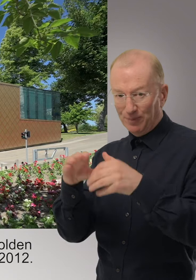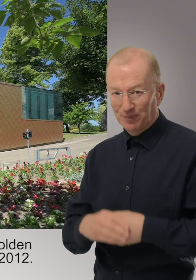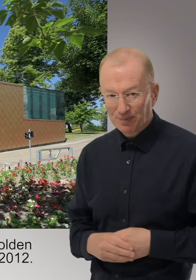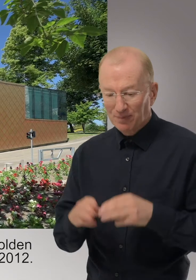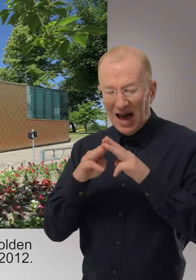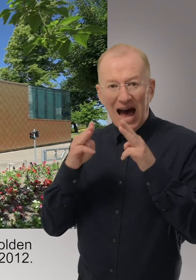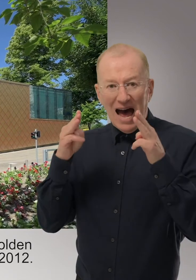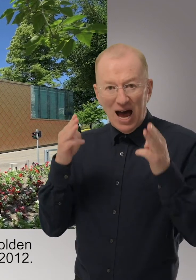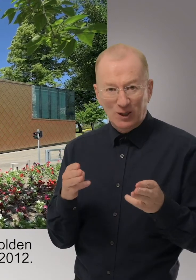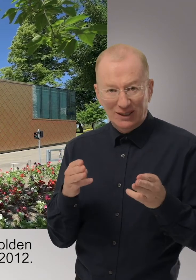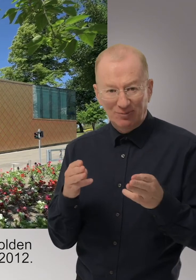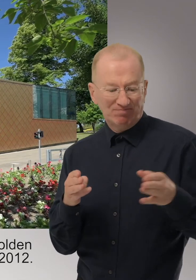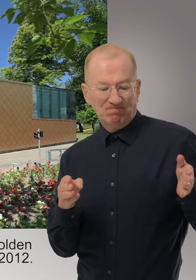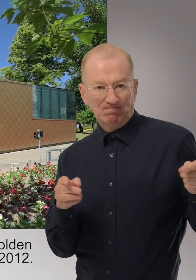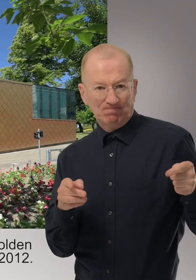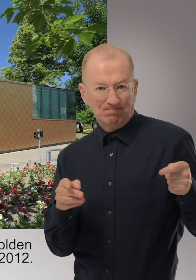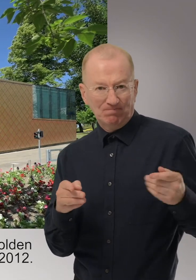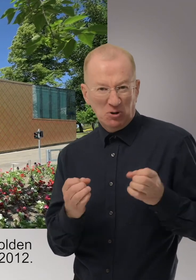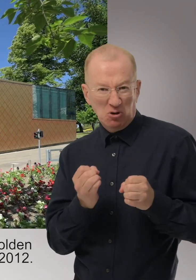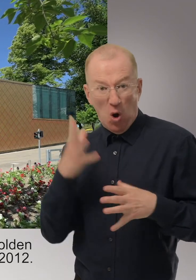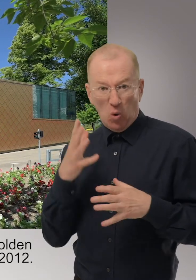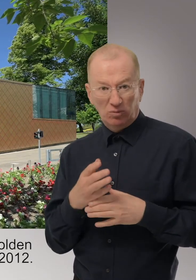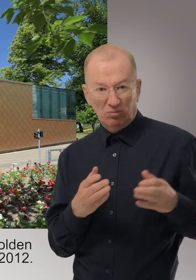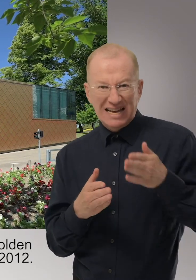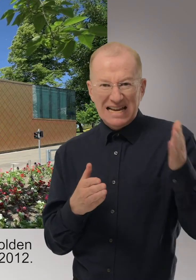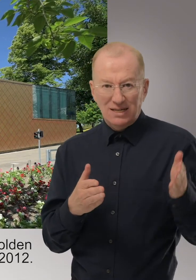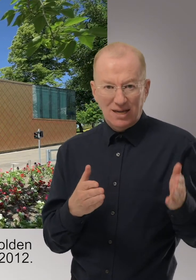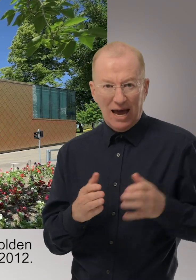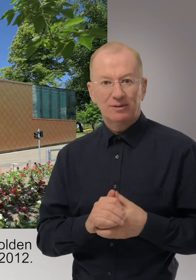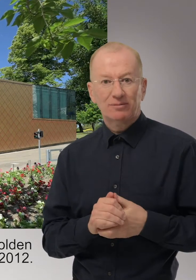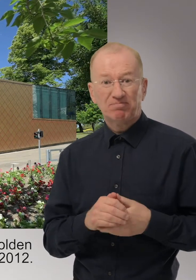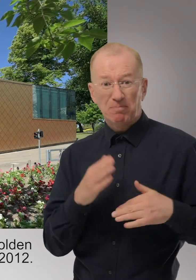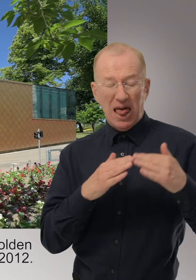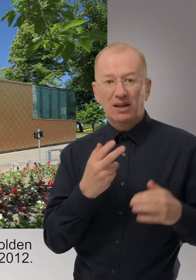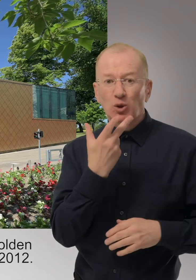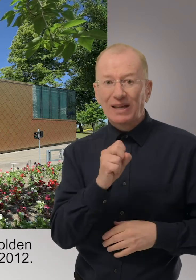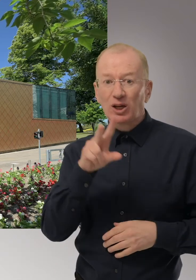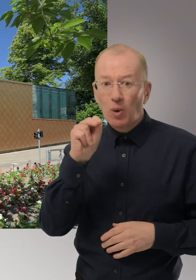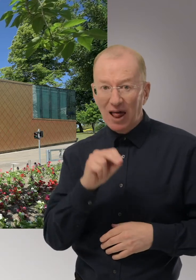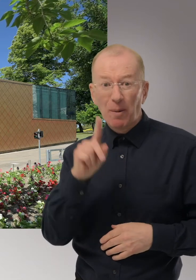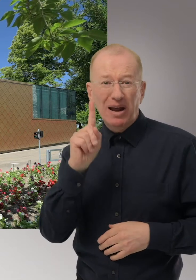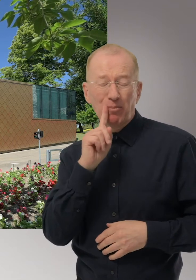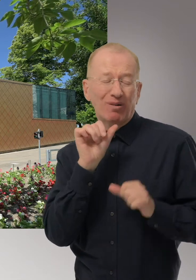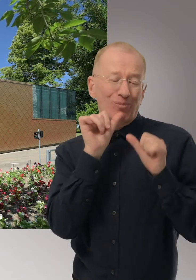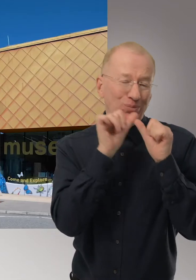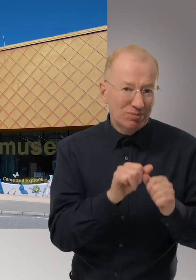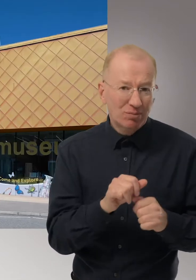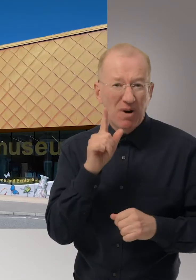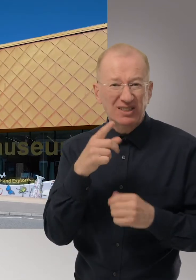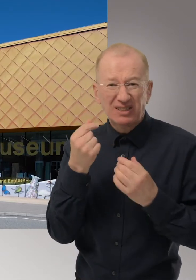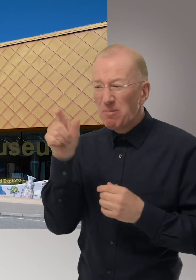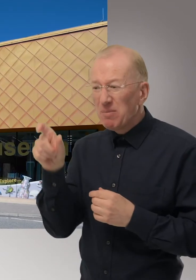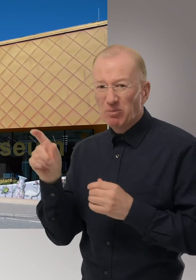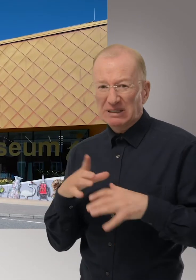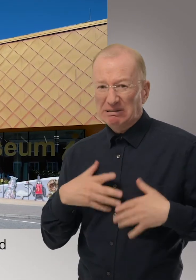final destination, the Golden Wing, wrapped around the east side in 2012. Some love it and some hate